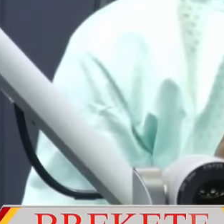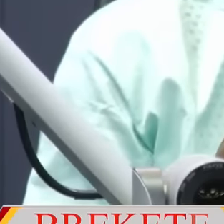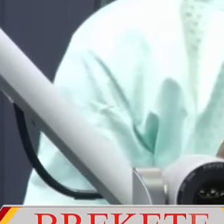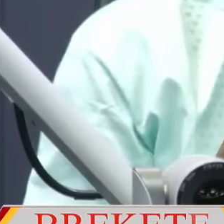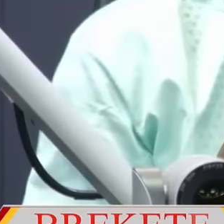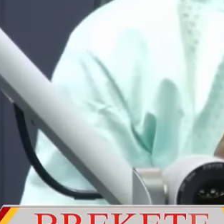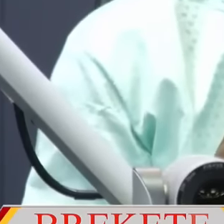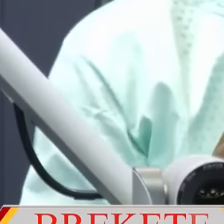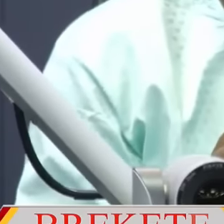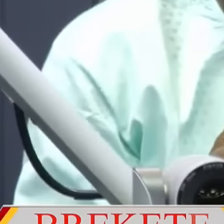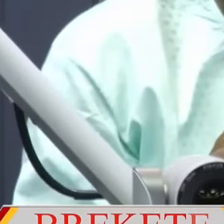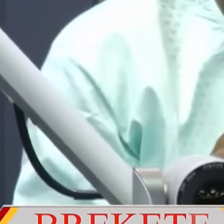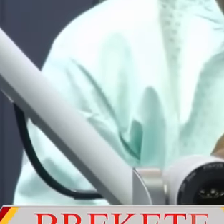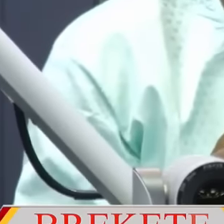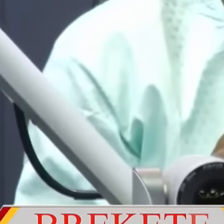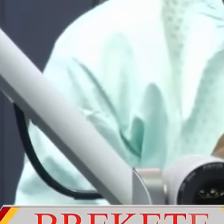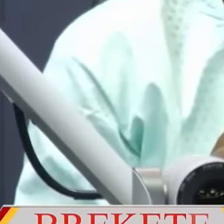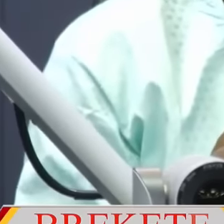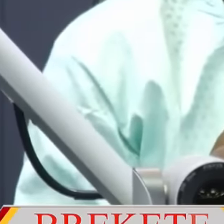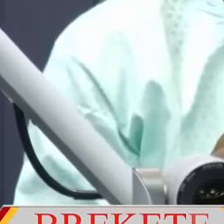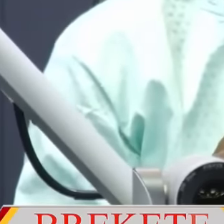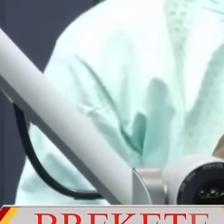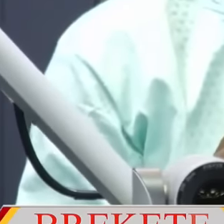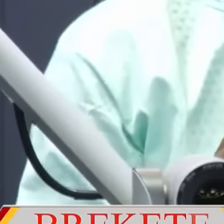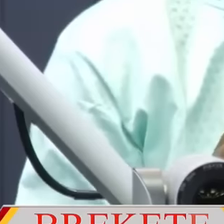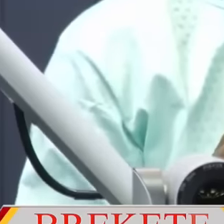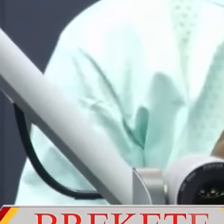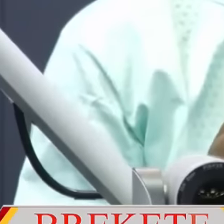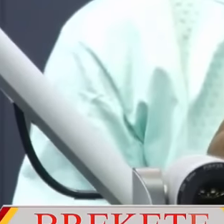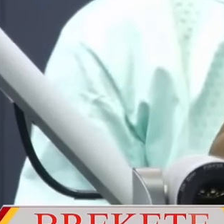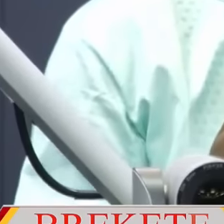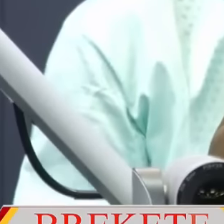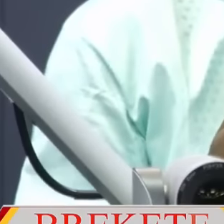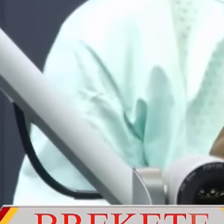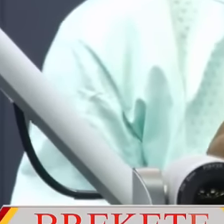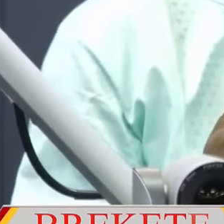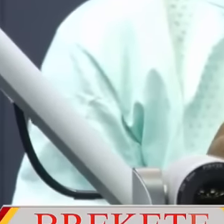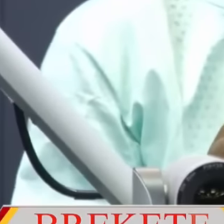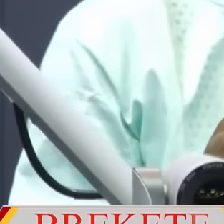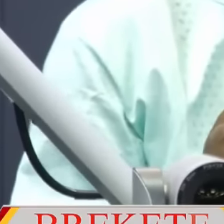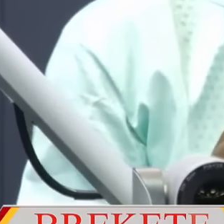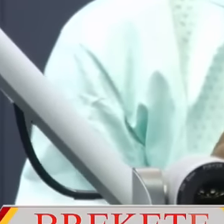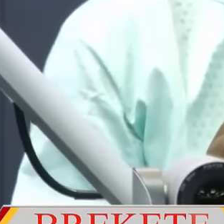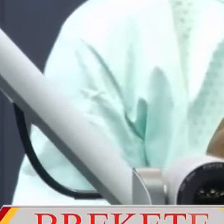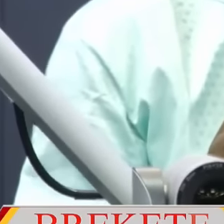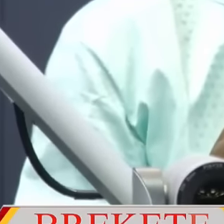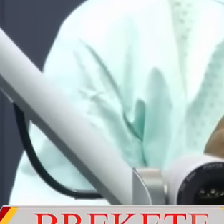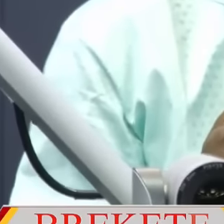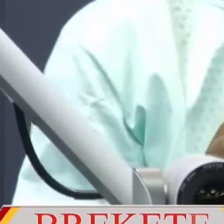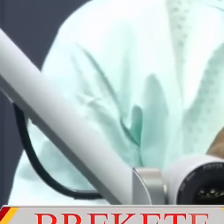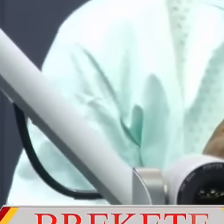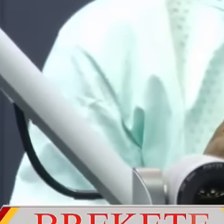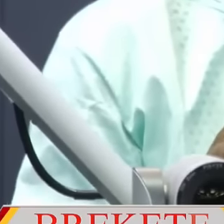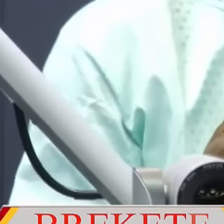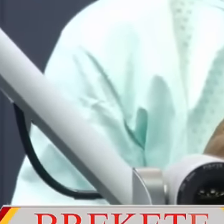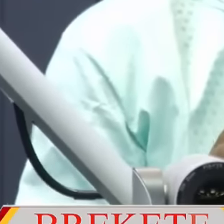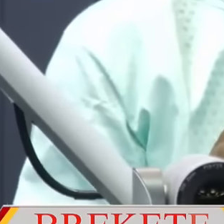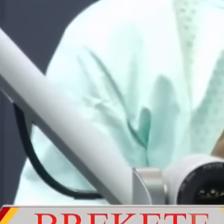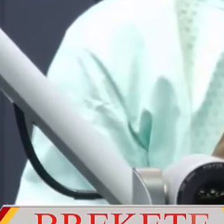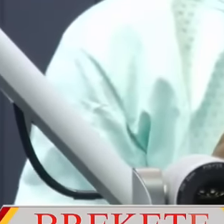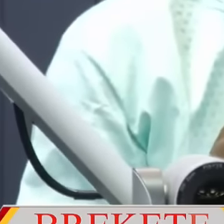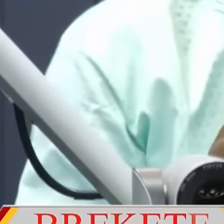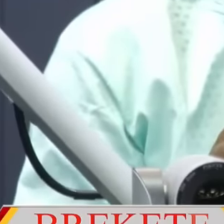the boy being the bad locate in the Akasachi. Yawa che yanda akai shi area commander ya dawo ya mata adalci